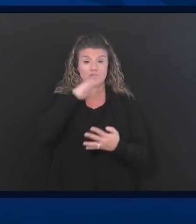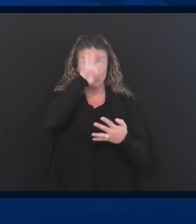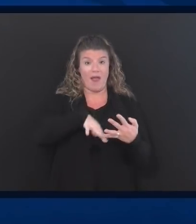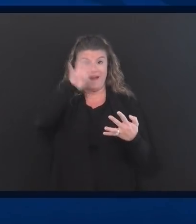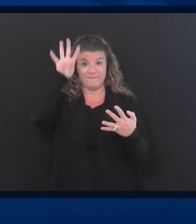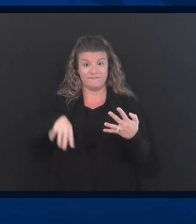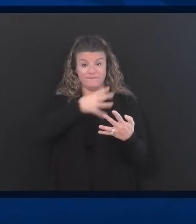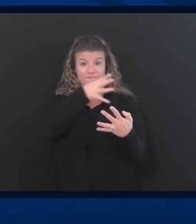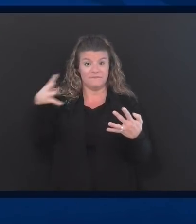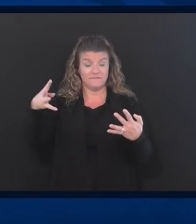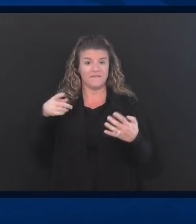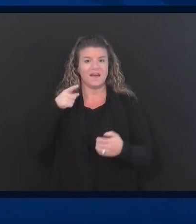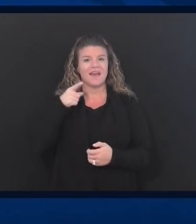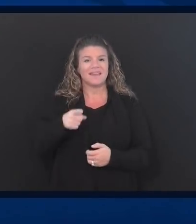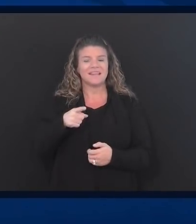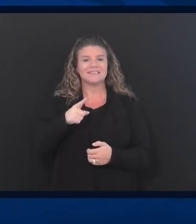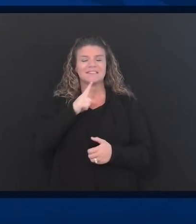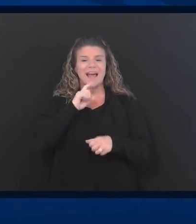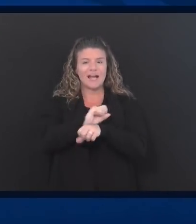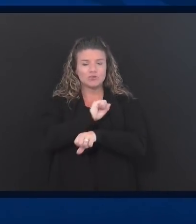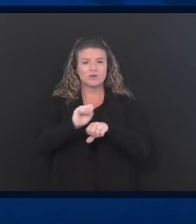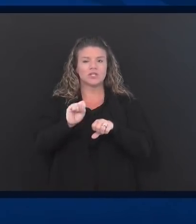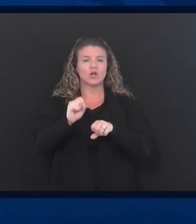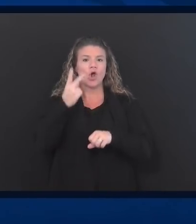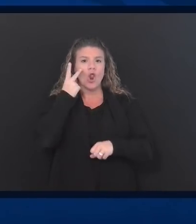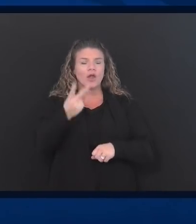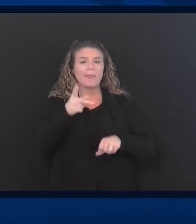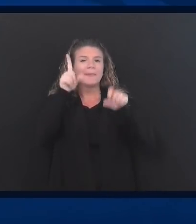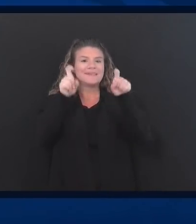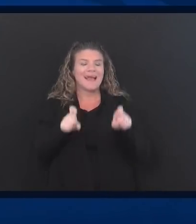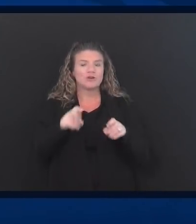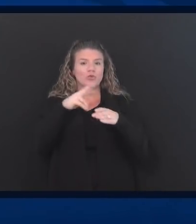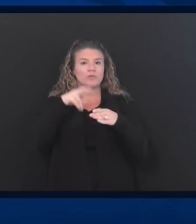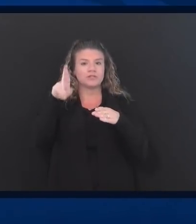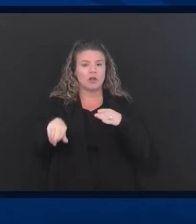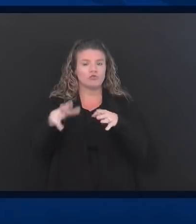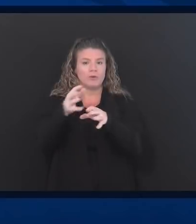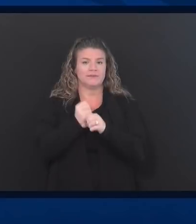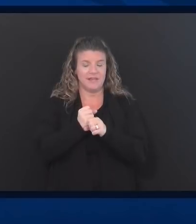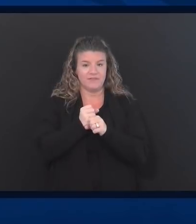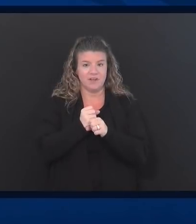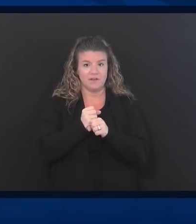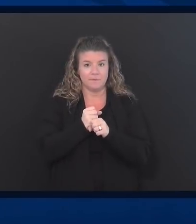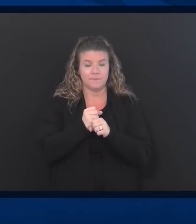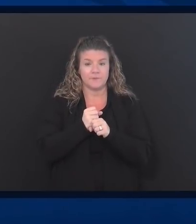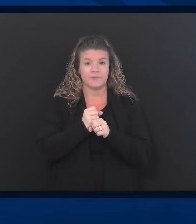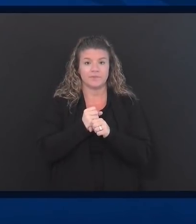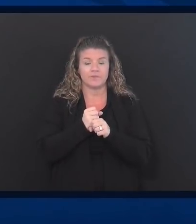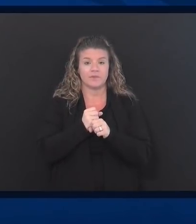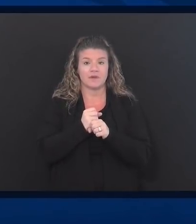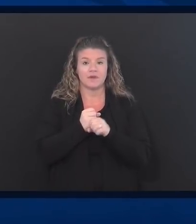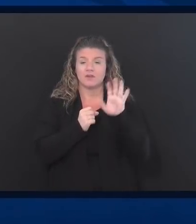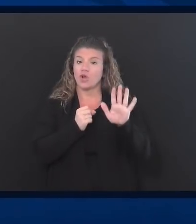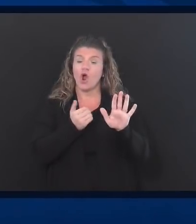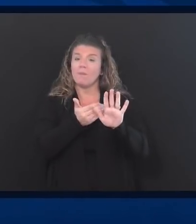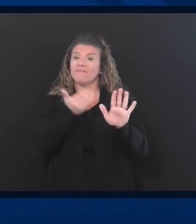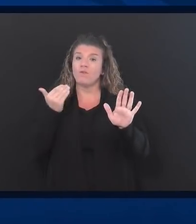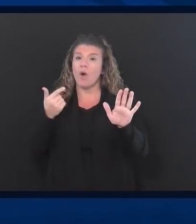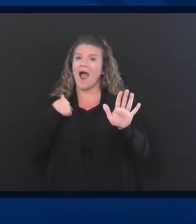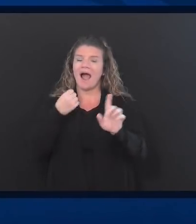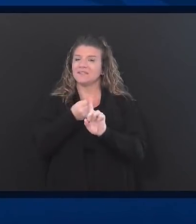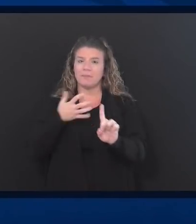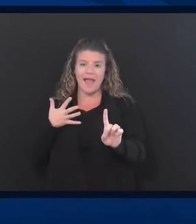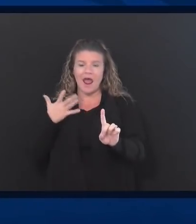dashboard, and this is actually looking at the test results that we have received. And I want to, before we even jump into this, we're looking at, as